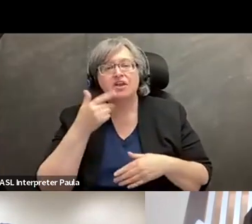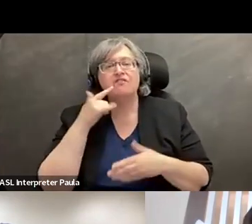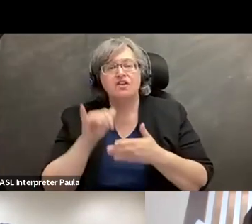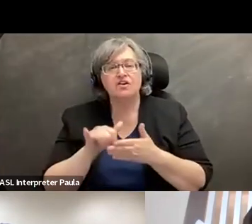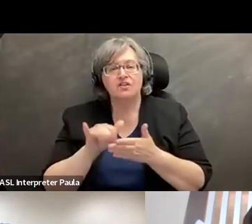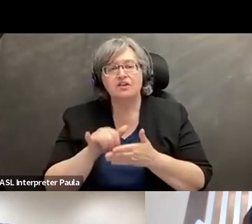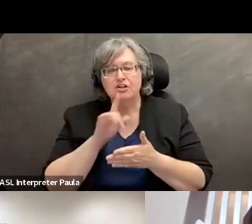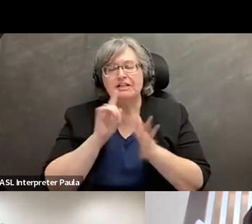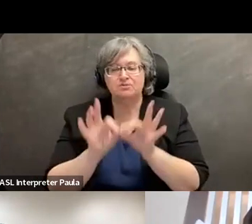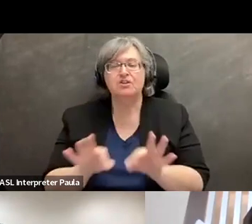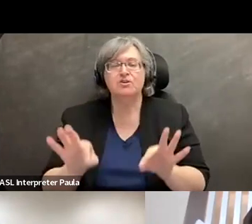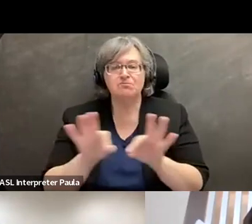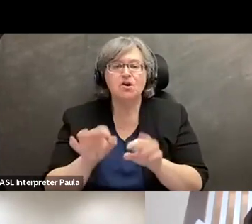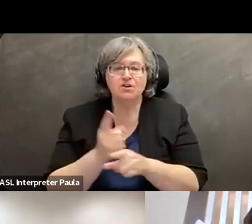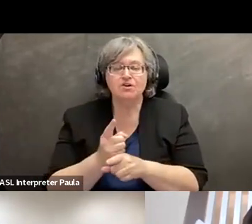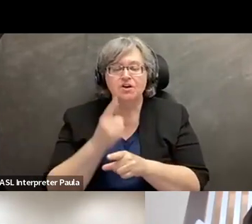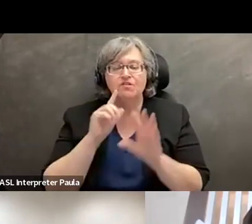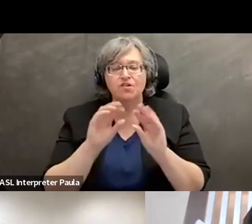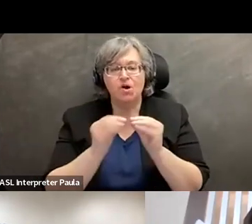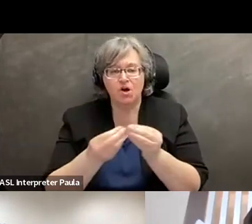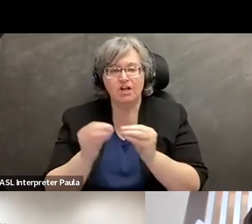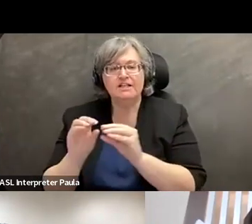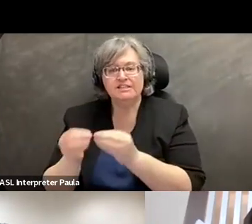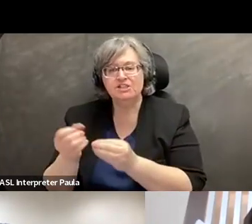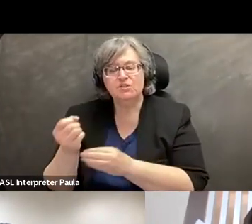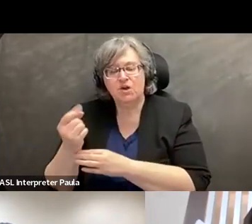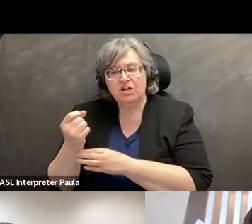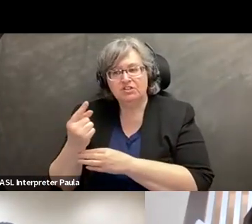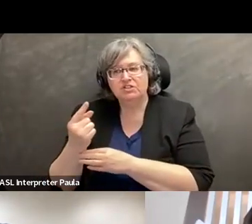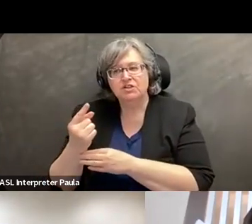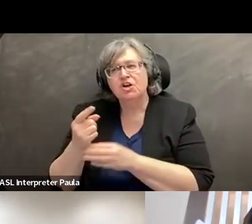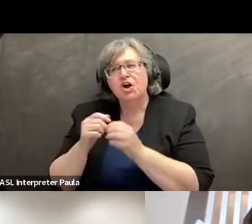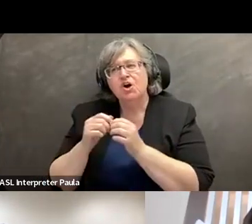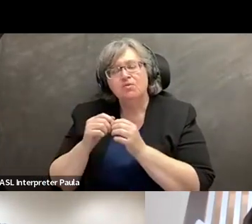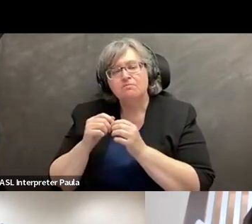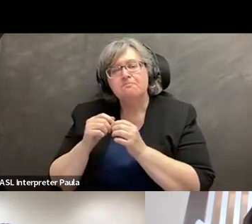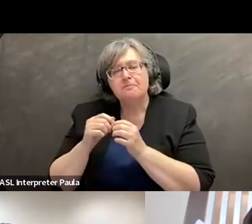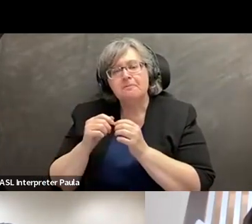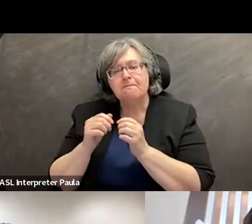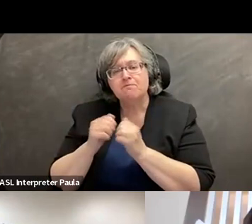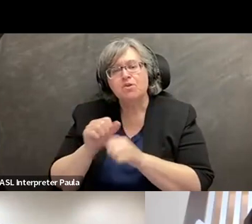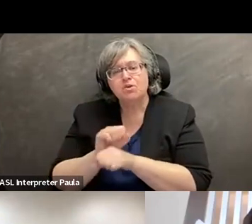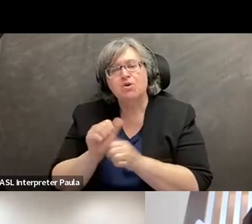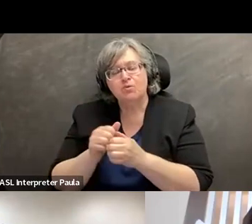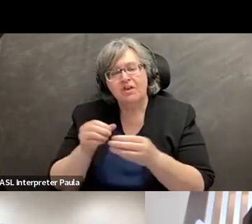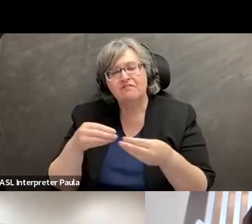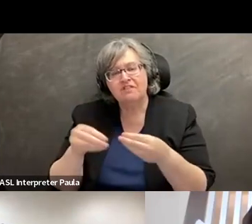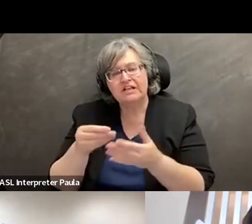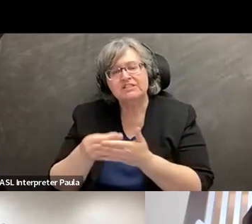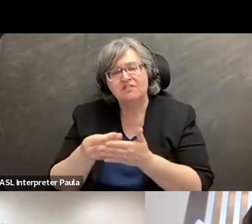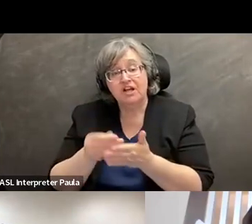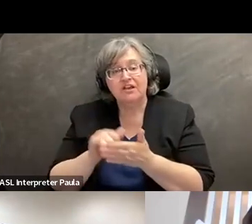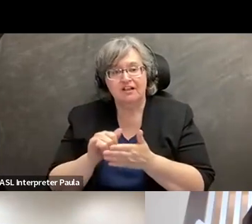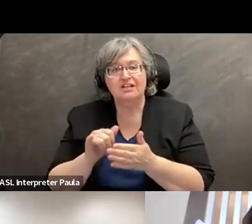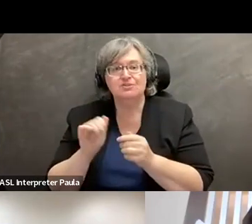that is just so important, right, for organizations to understand within with working with flex funding, right? That was something we